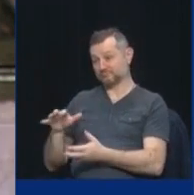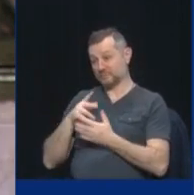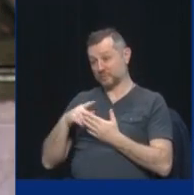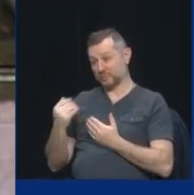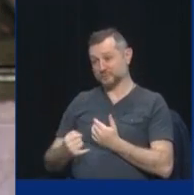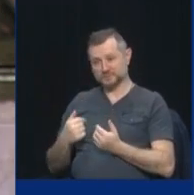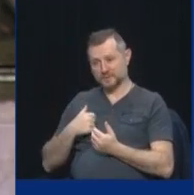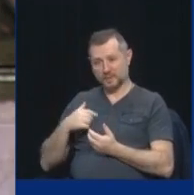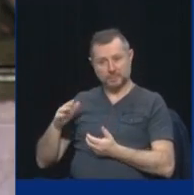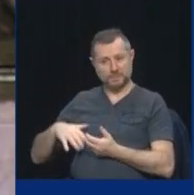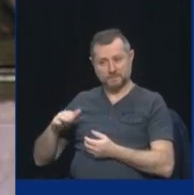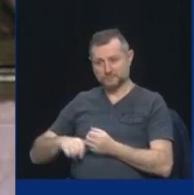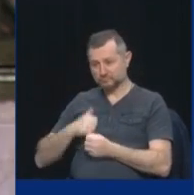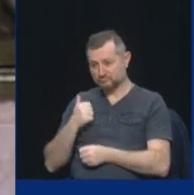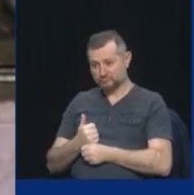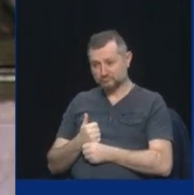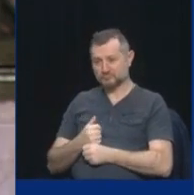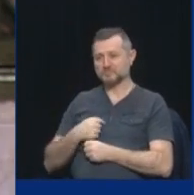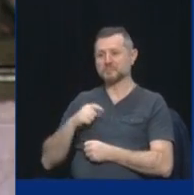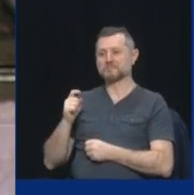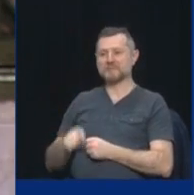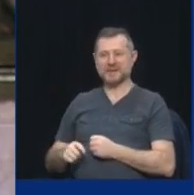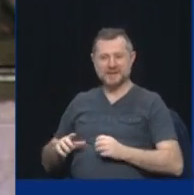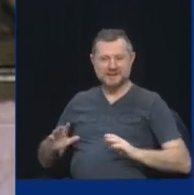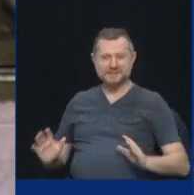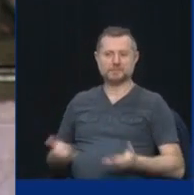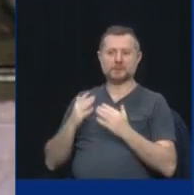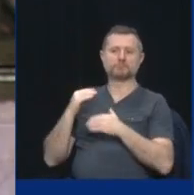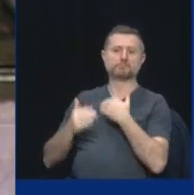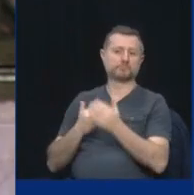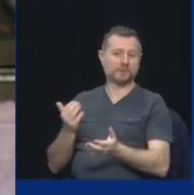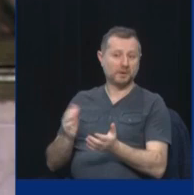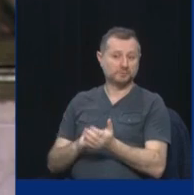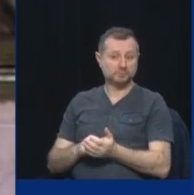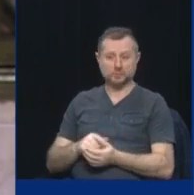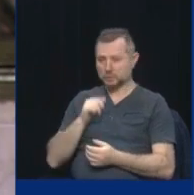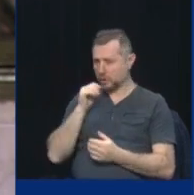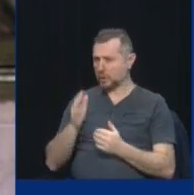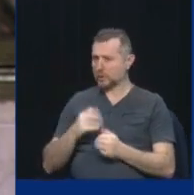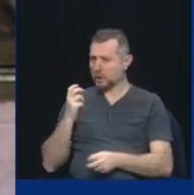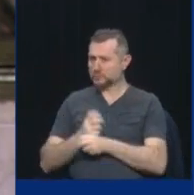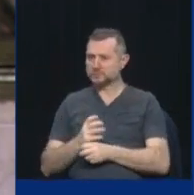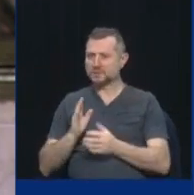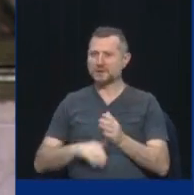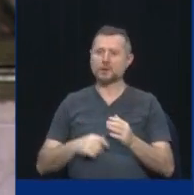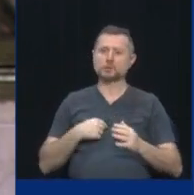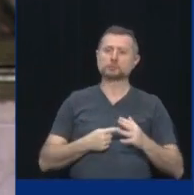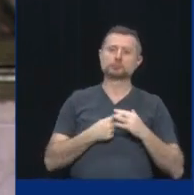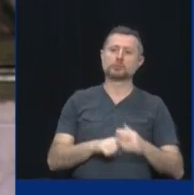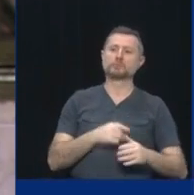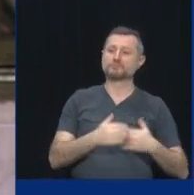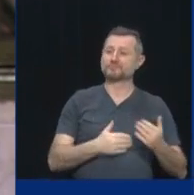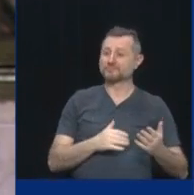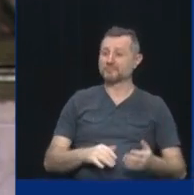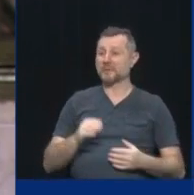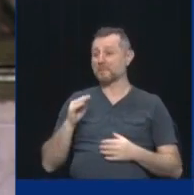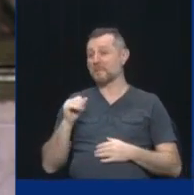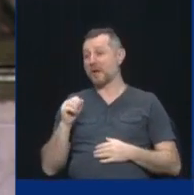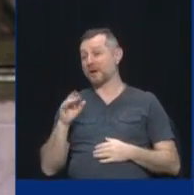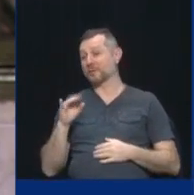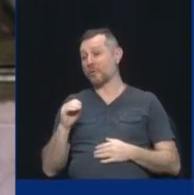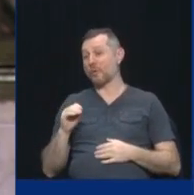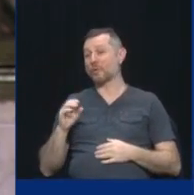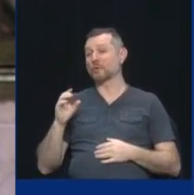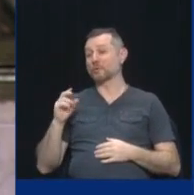a clean slate, right? Mario Cuomo Bridge, largest infrastructure project in the United States, but it was a